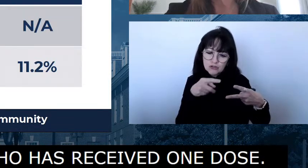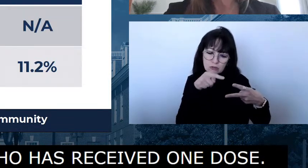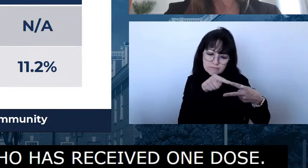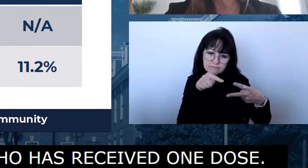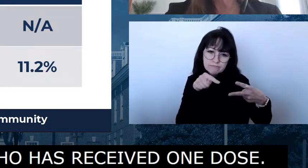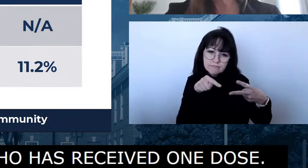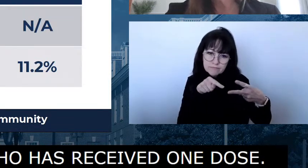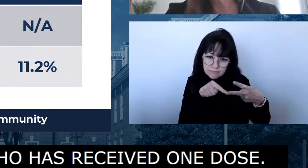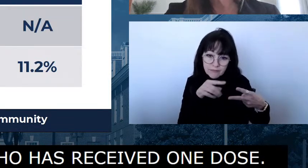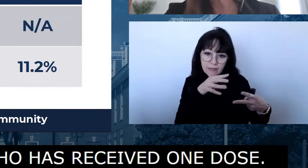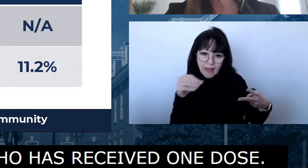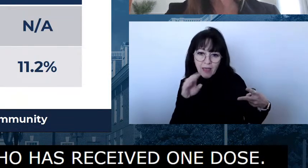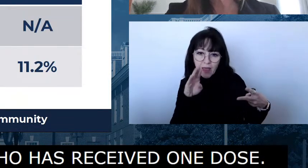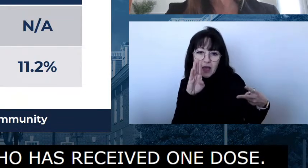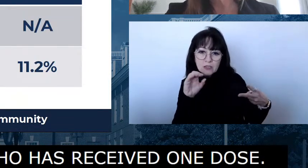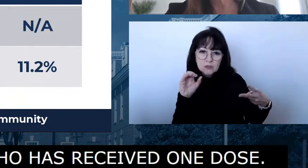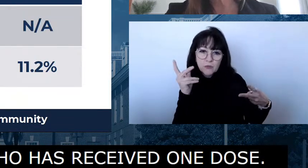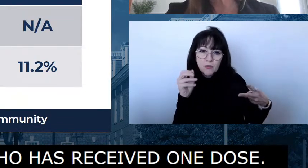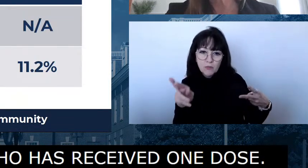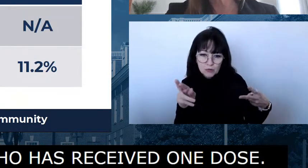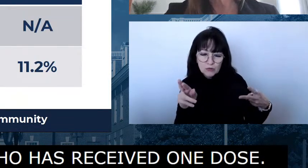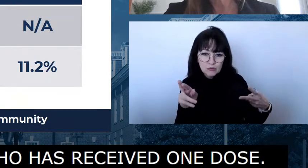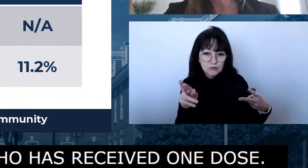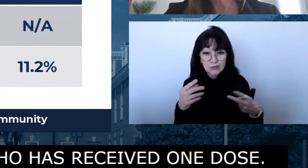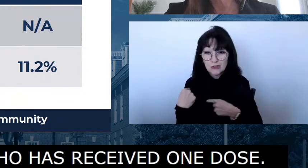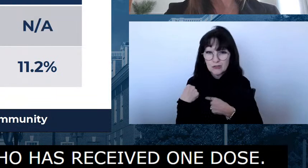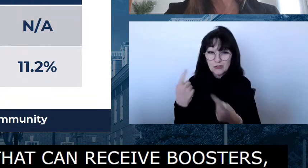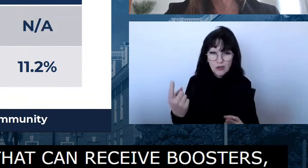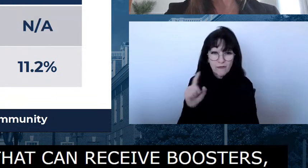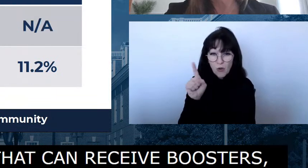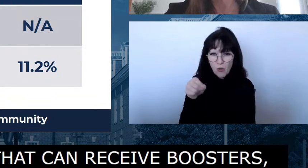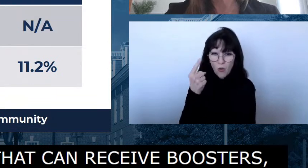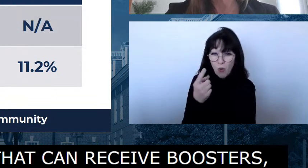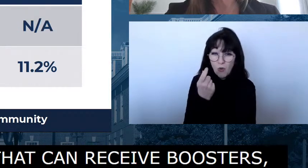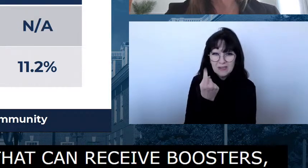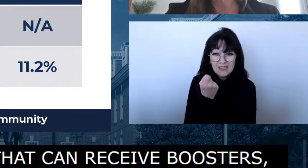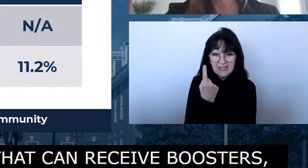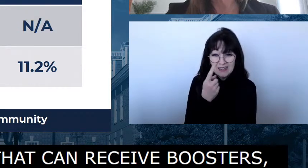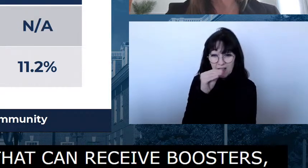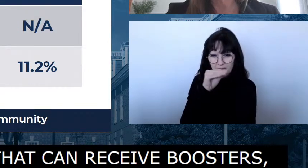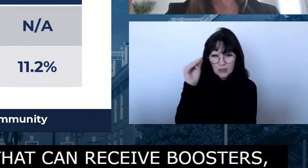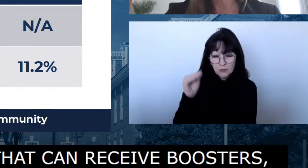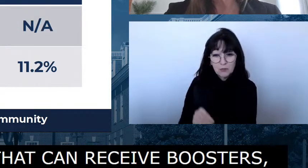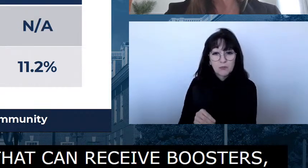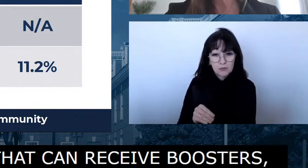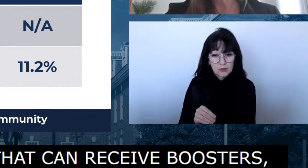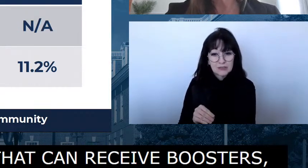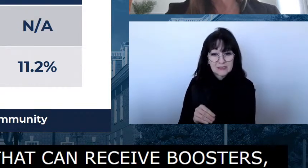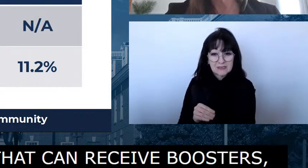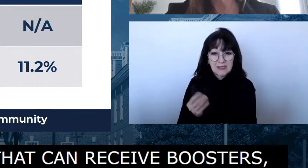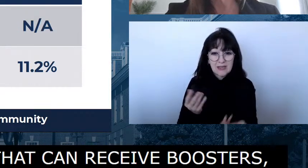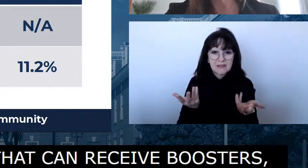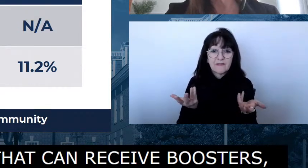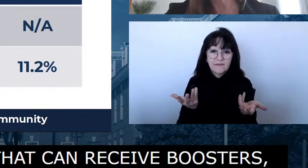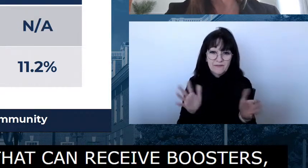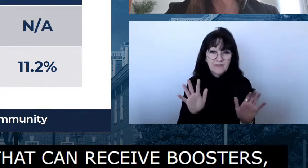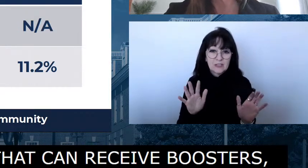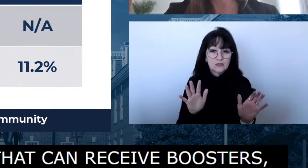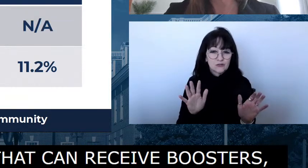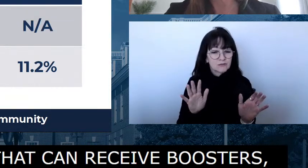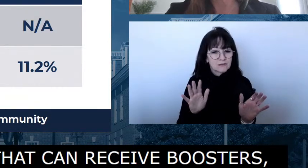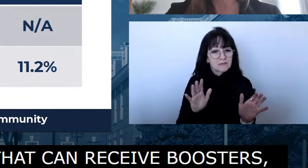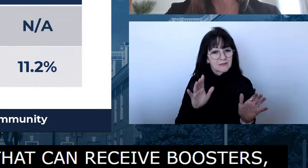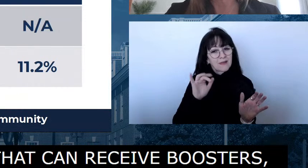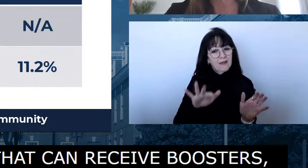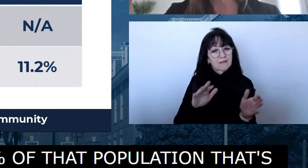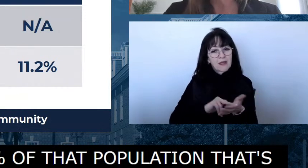boosters, we only have actually 11% of that population that's considered up to date with